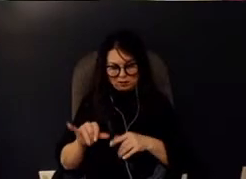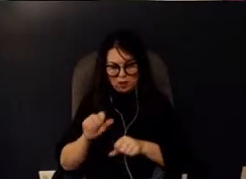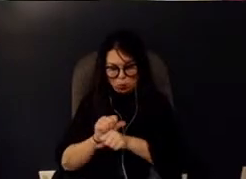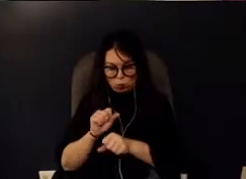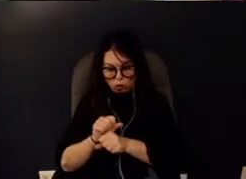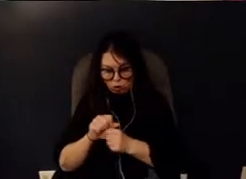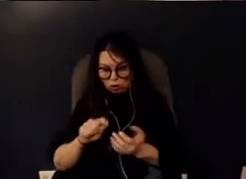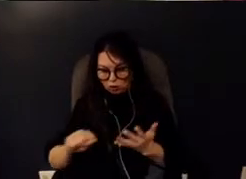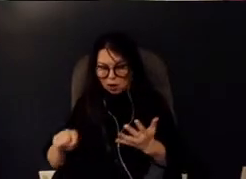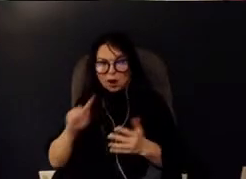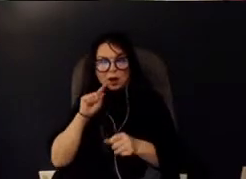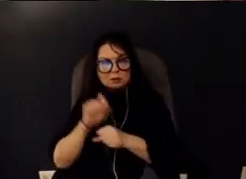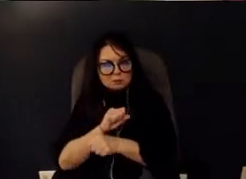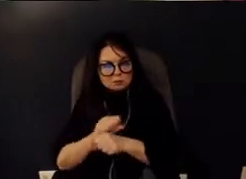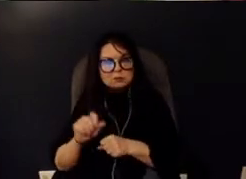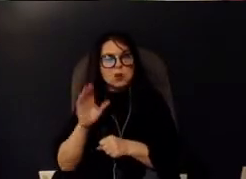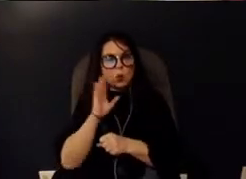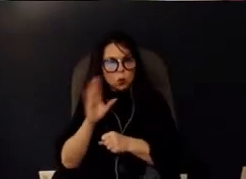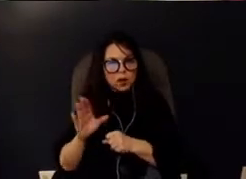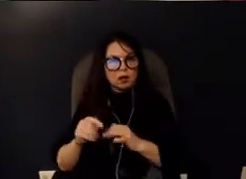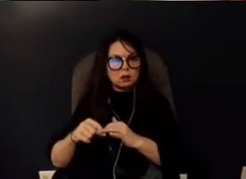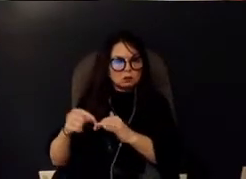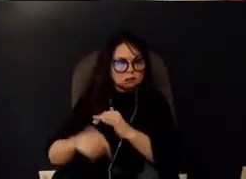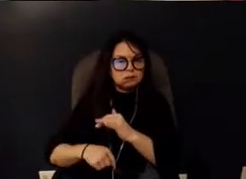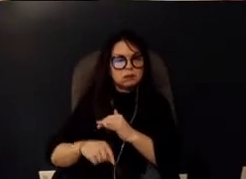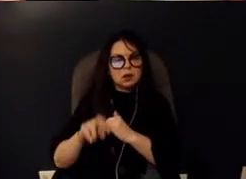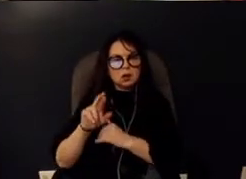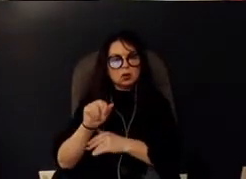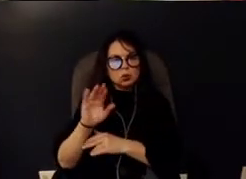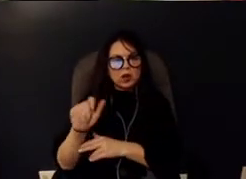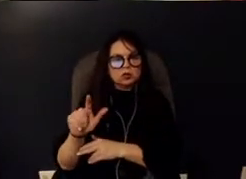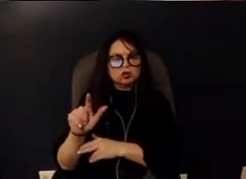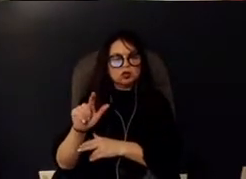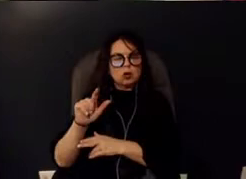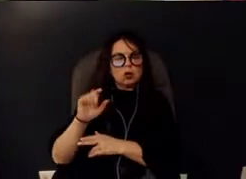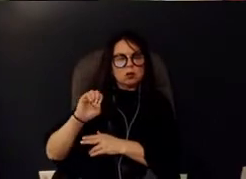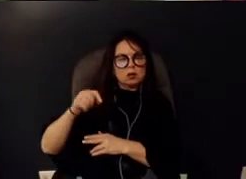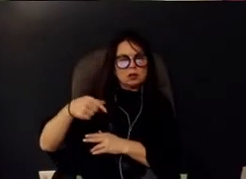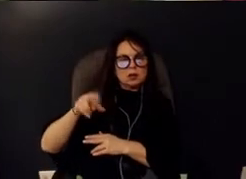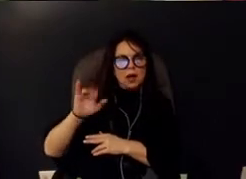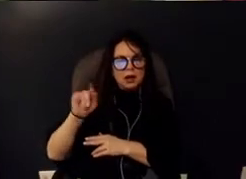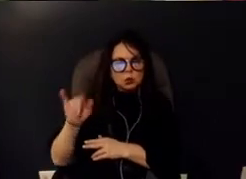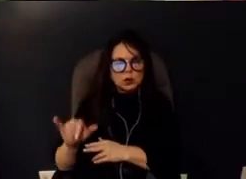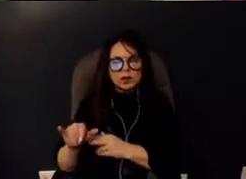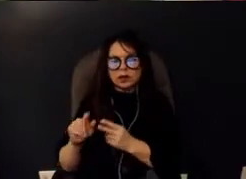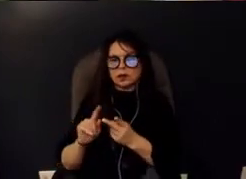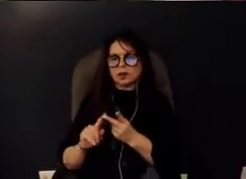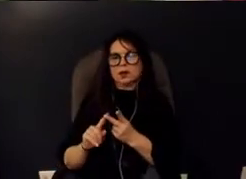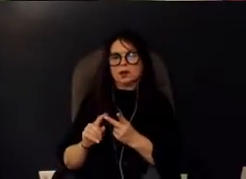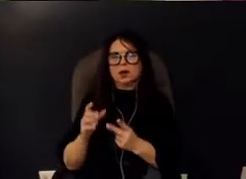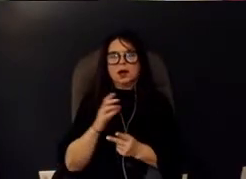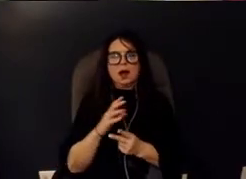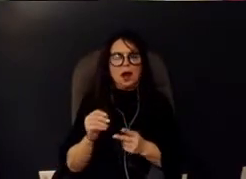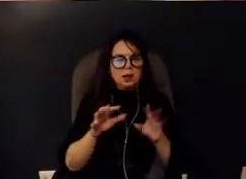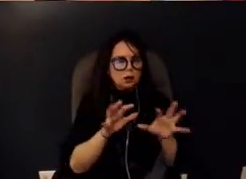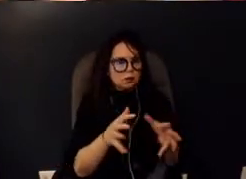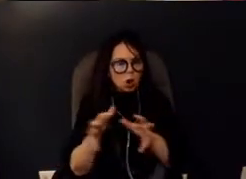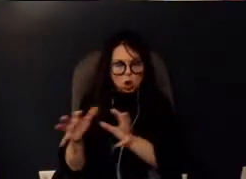addressing intergenerational poverty and wealth gaps that